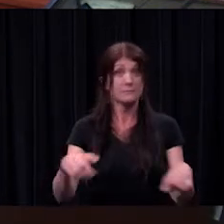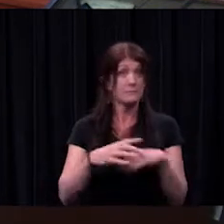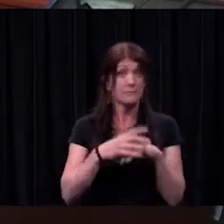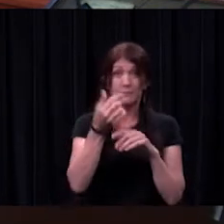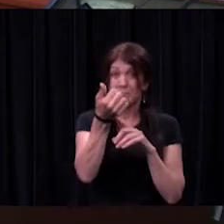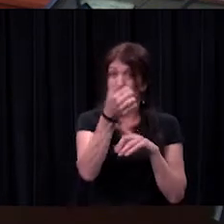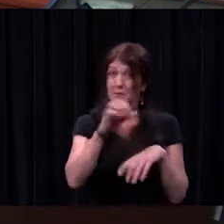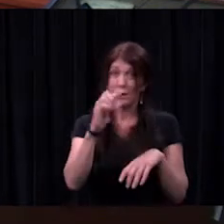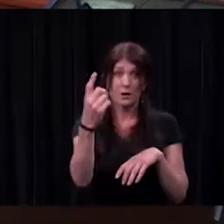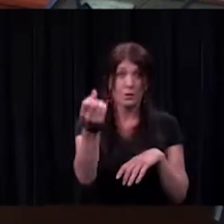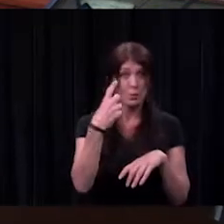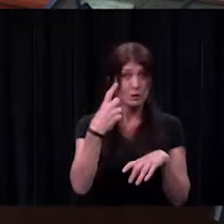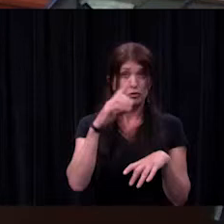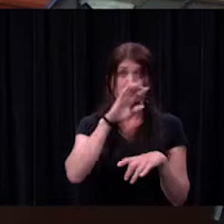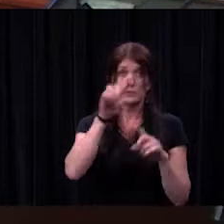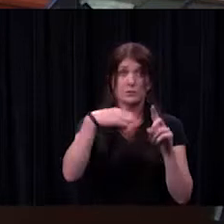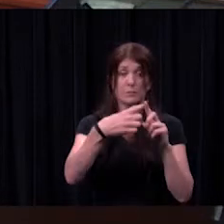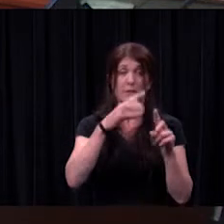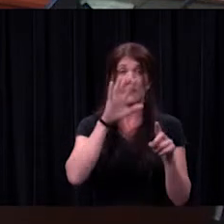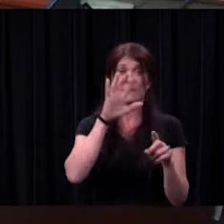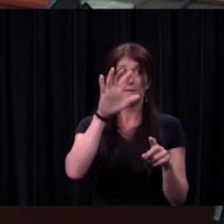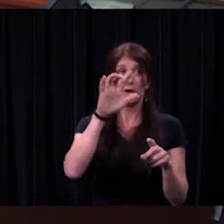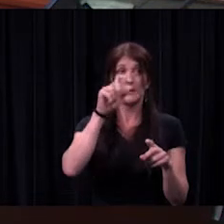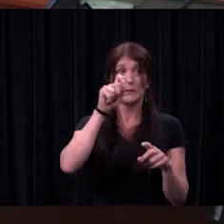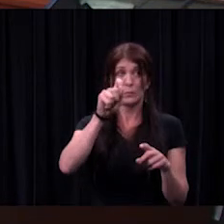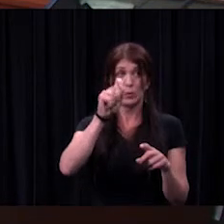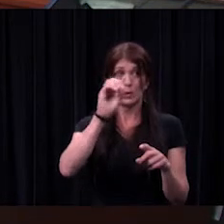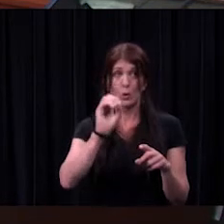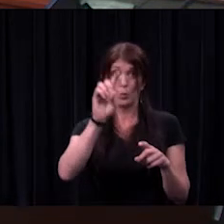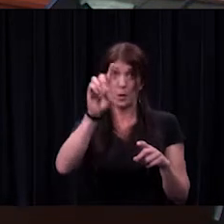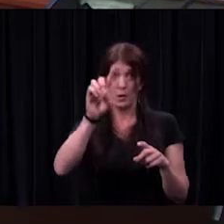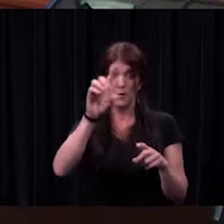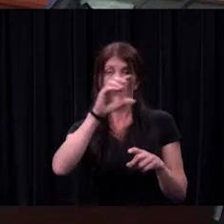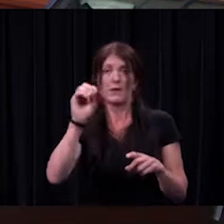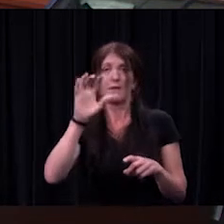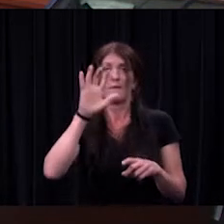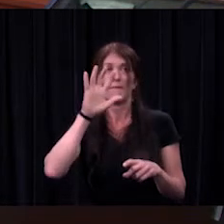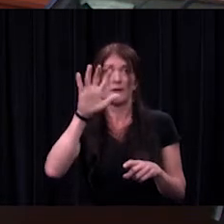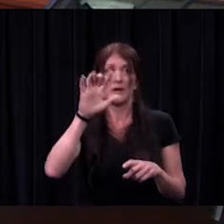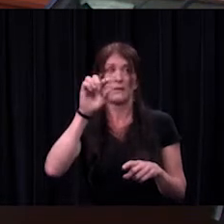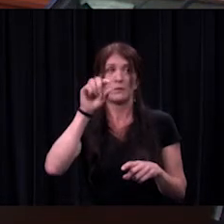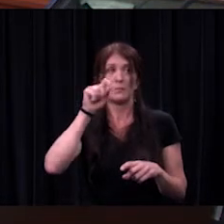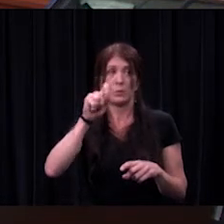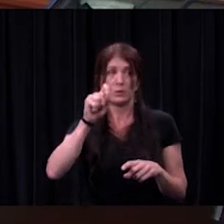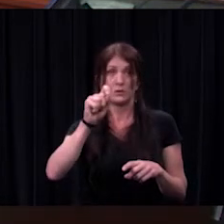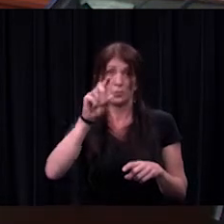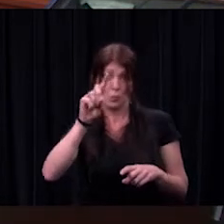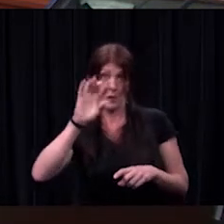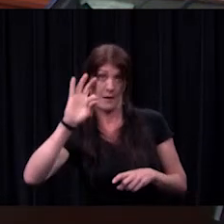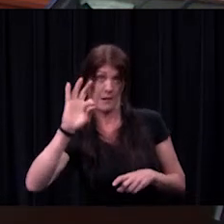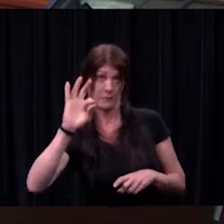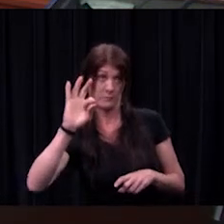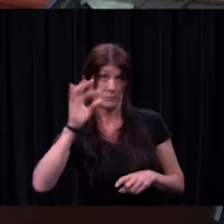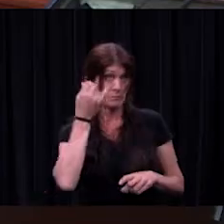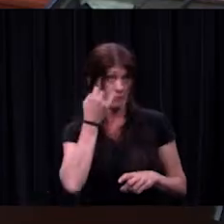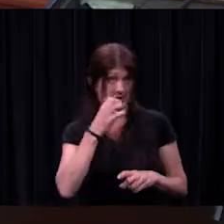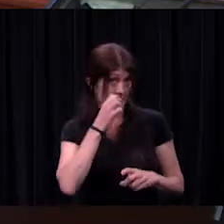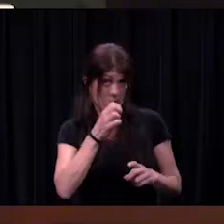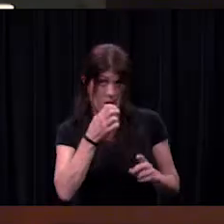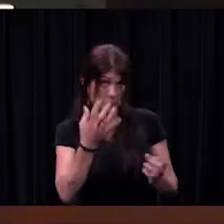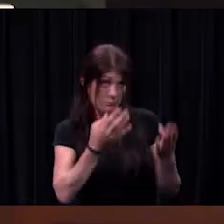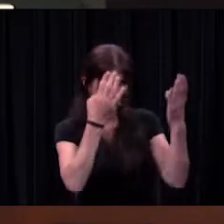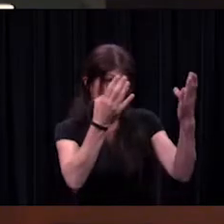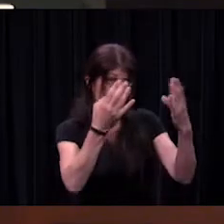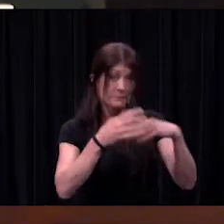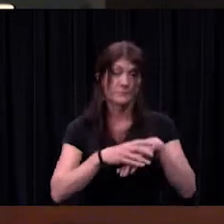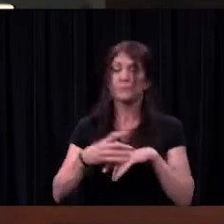about 5.01 through 5.19? If not, can I get a motion? I move